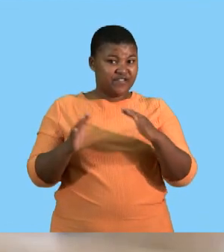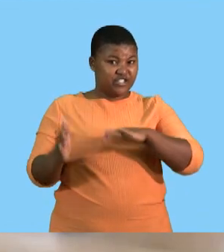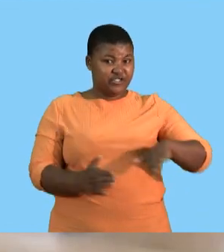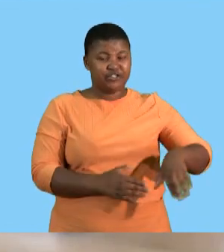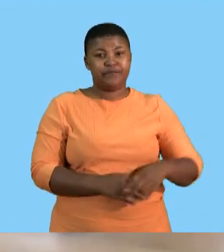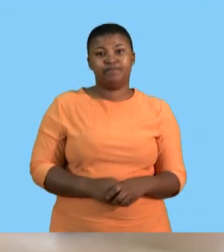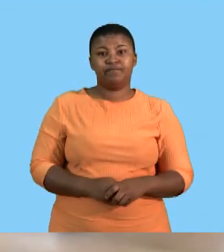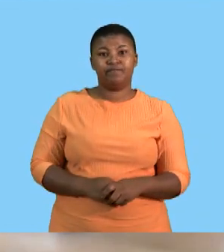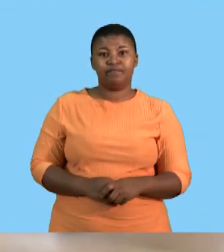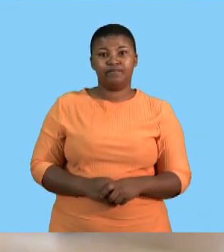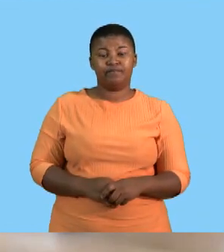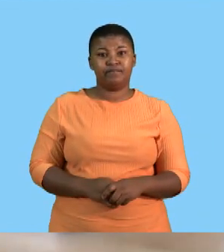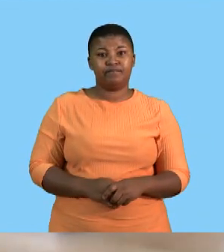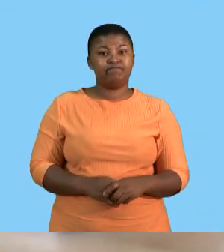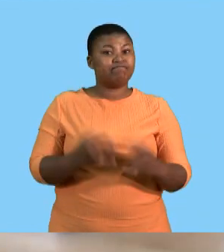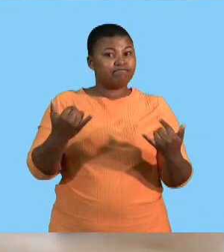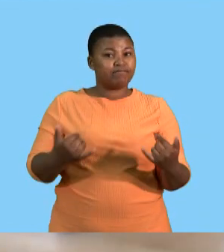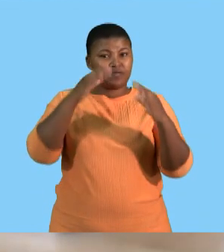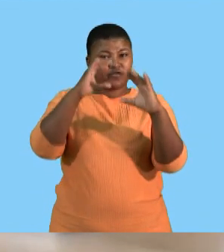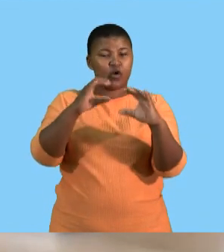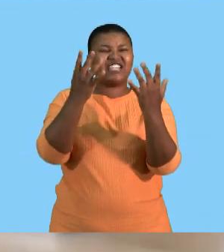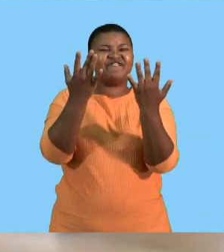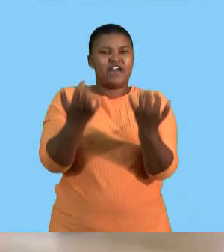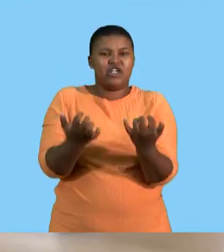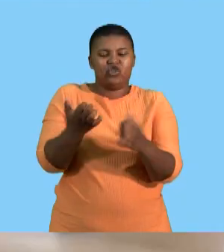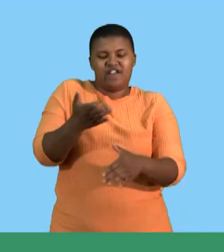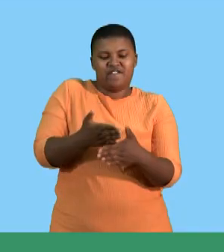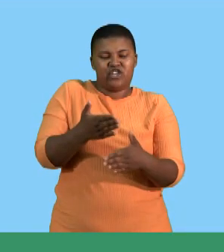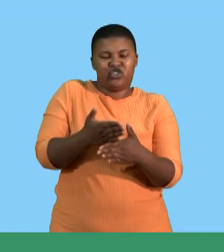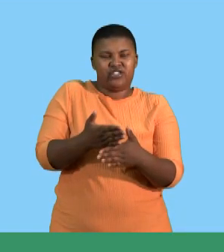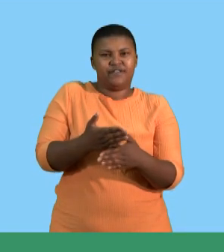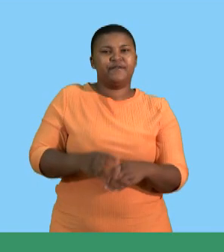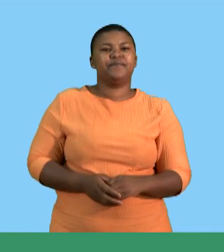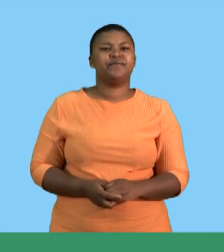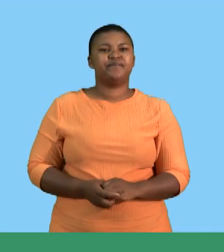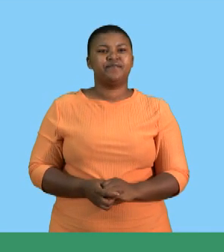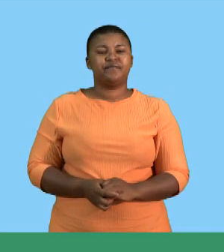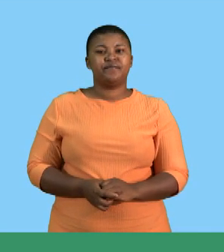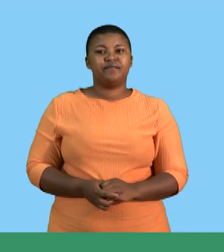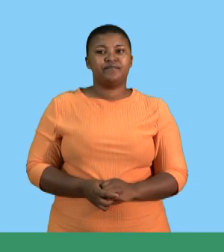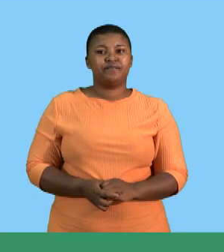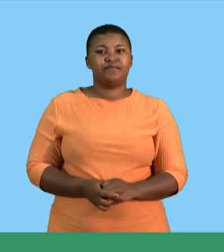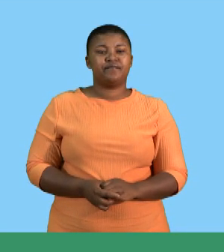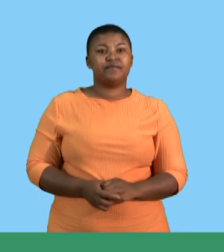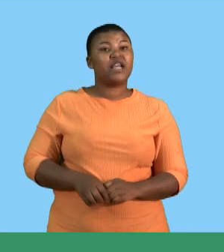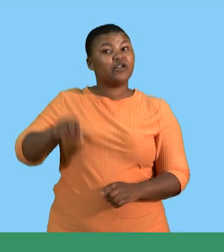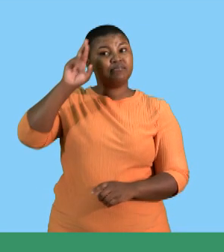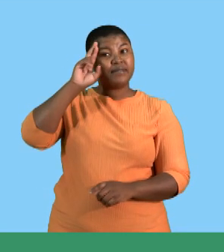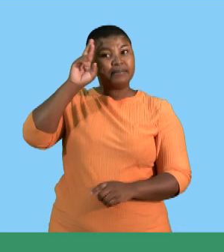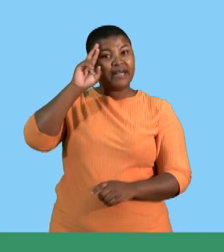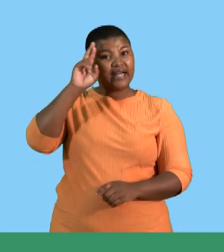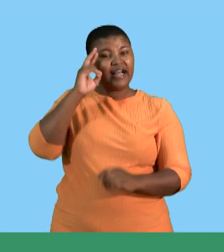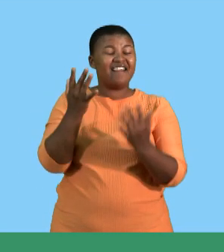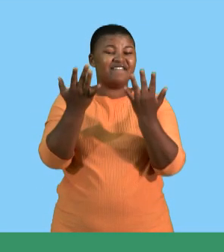all their responsibilities. All right, so that's it for the administration function. let's take a quick look at our